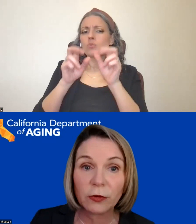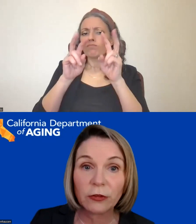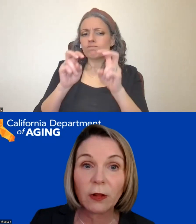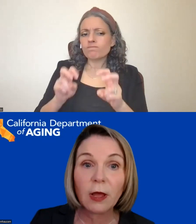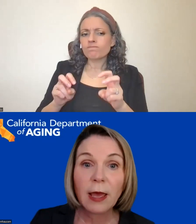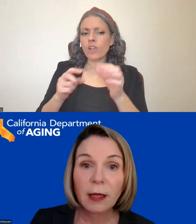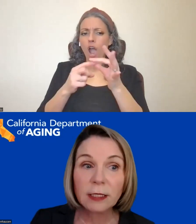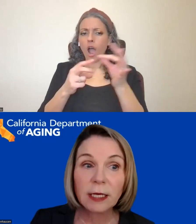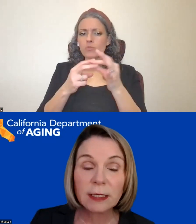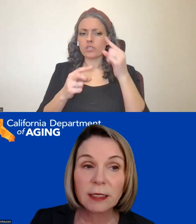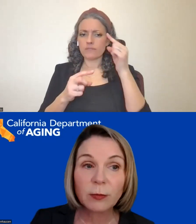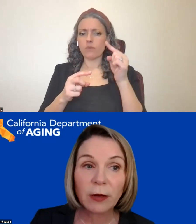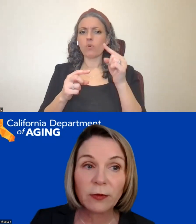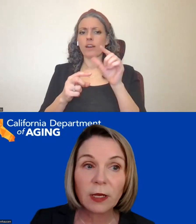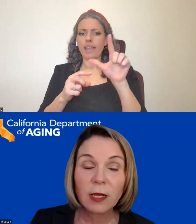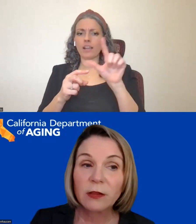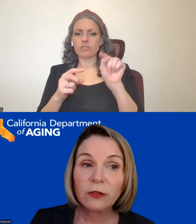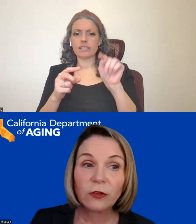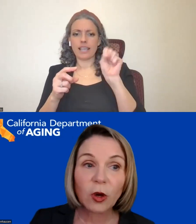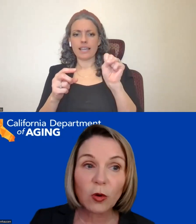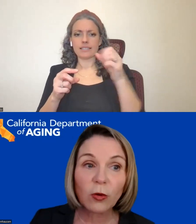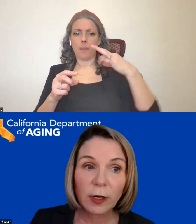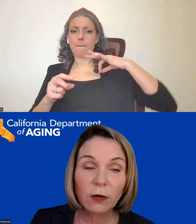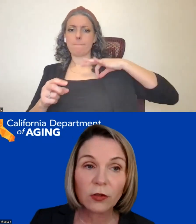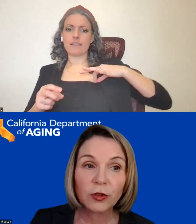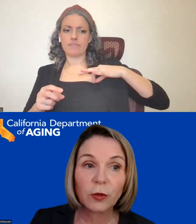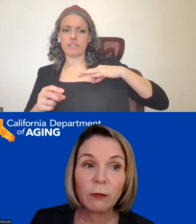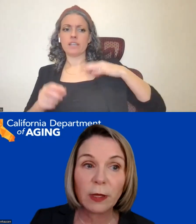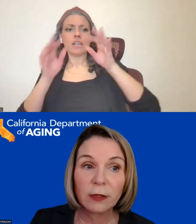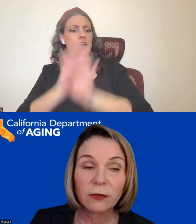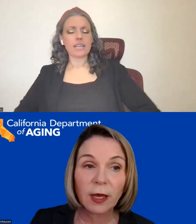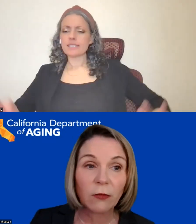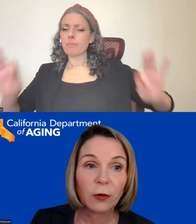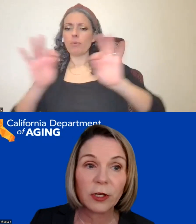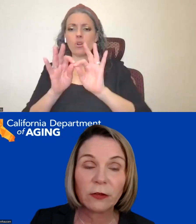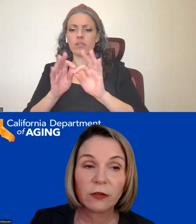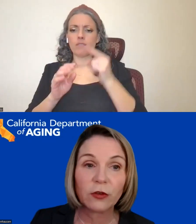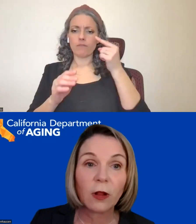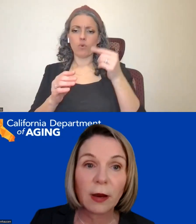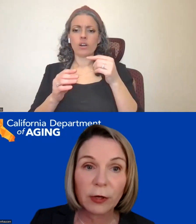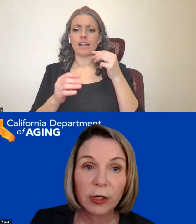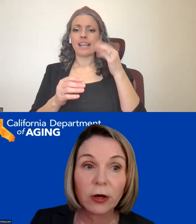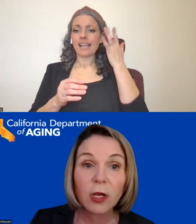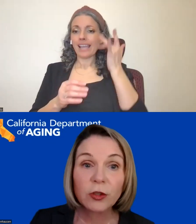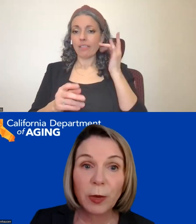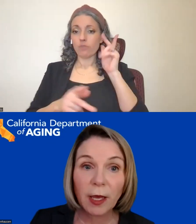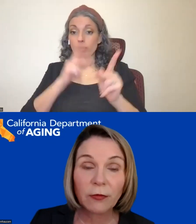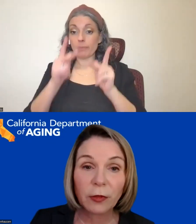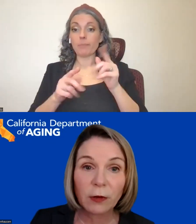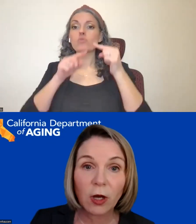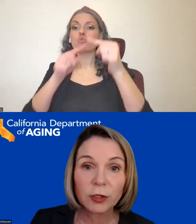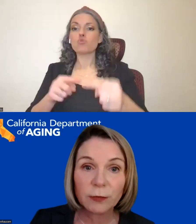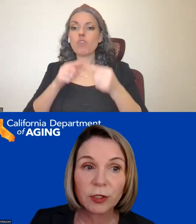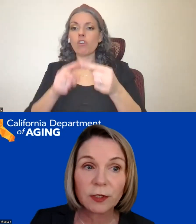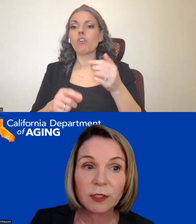developing a universal LTSS benefit. This is so critical to the millions of Californians that struggle every year to pay